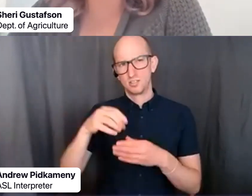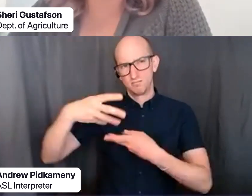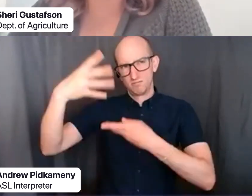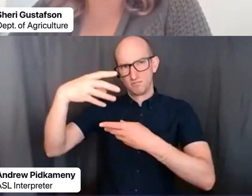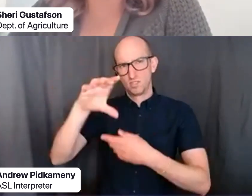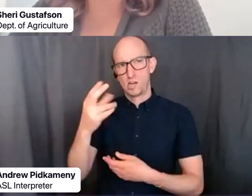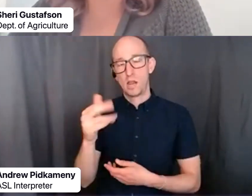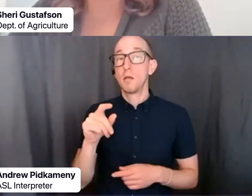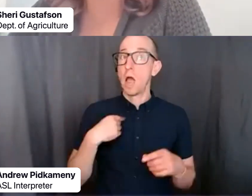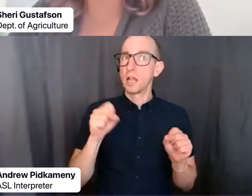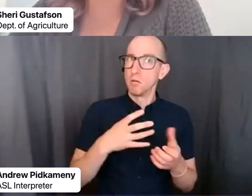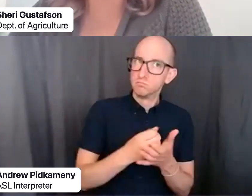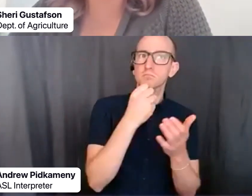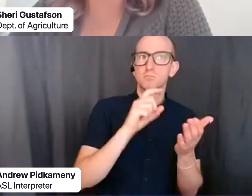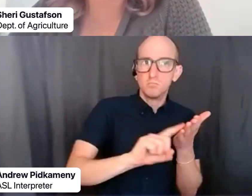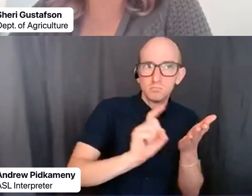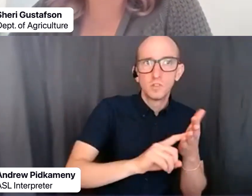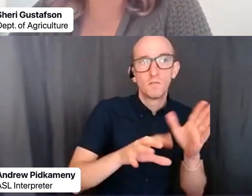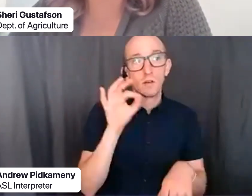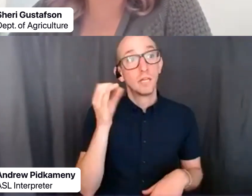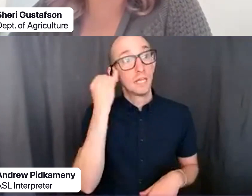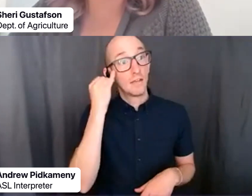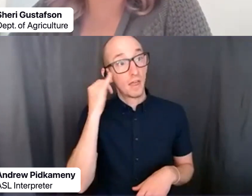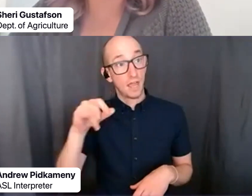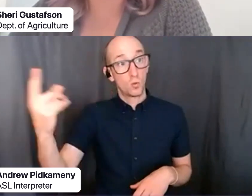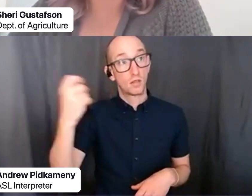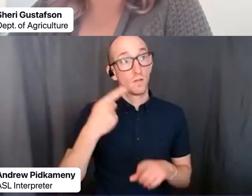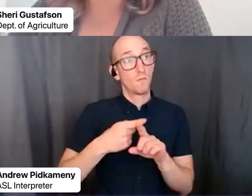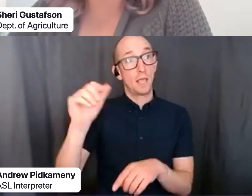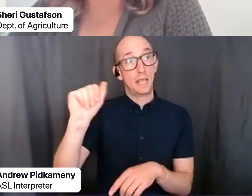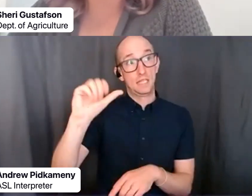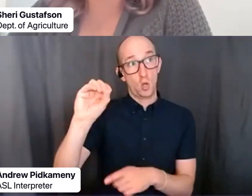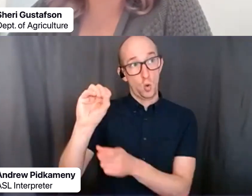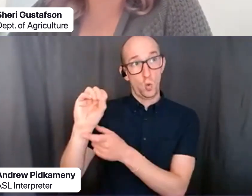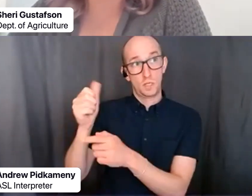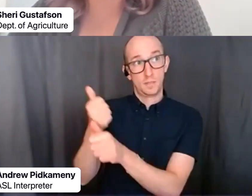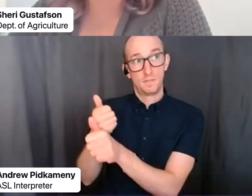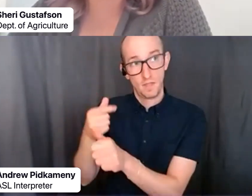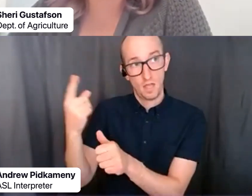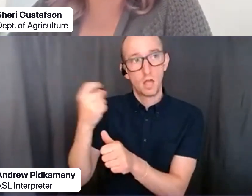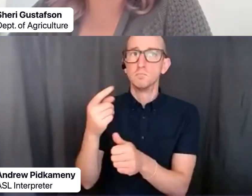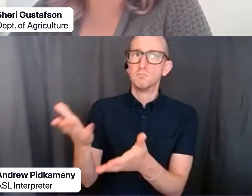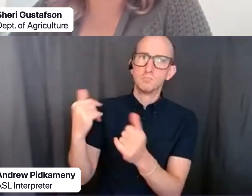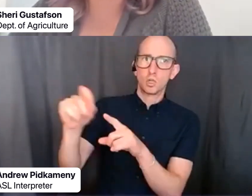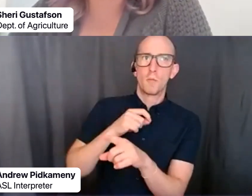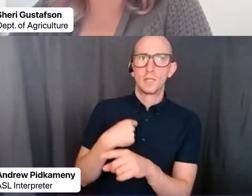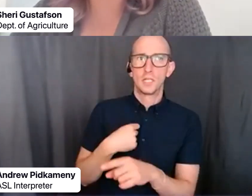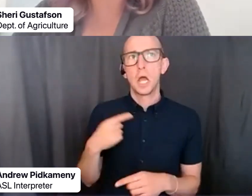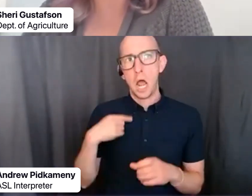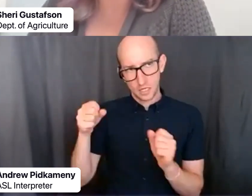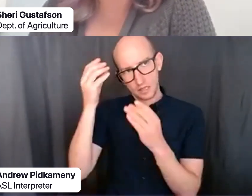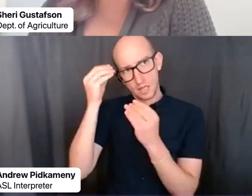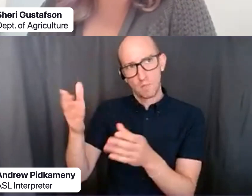research on that and find out. And especially if that was asked by an ACO, they're welcome to call me and I can let them know what I